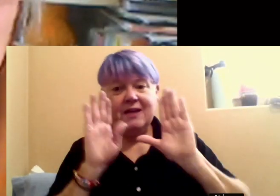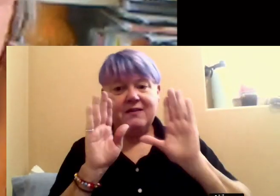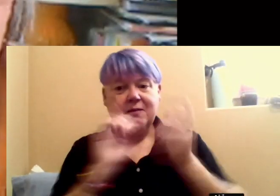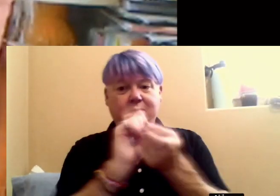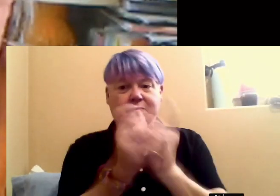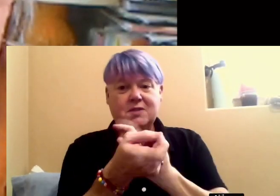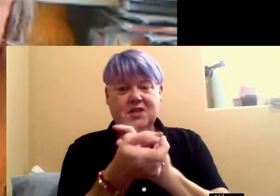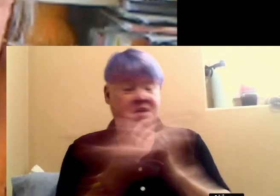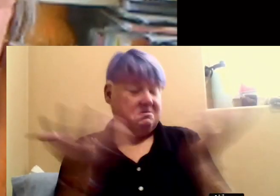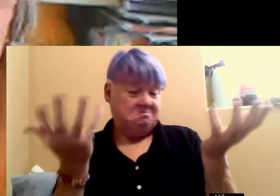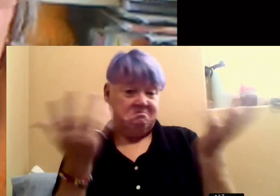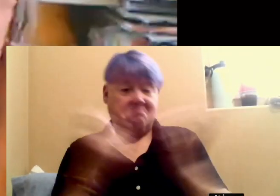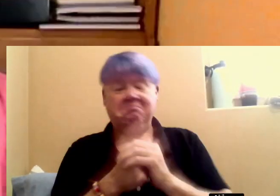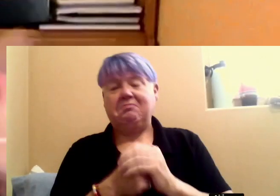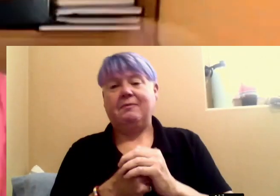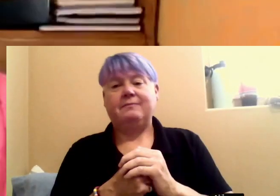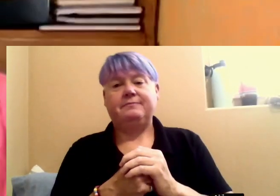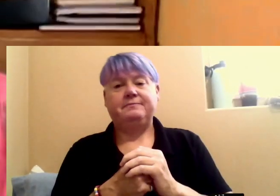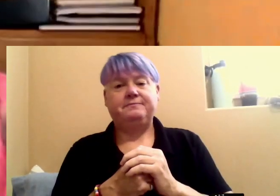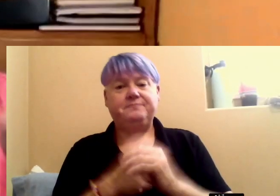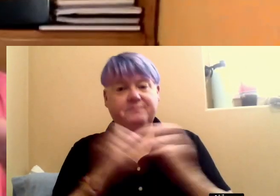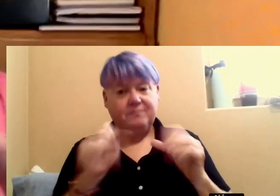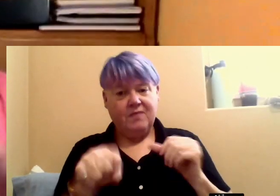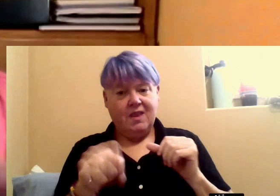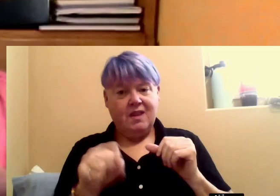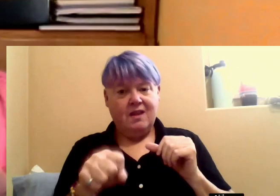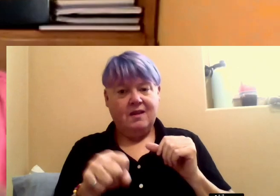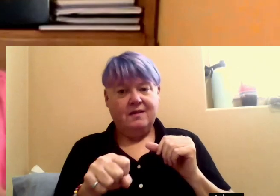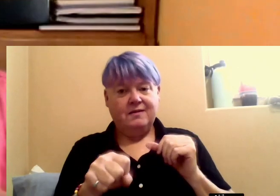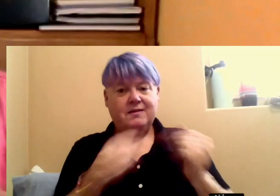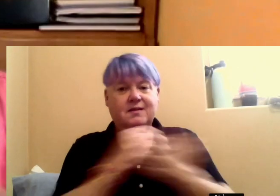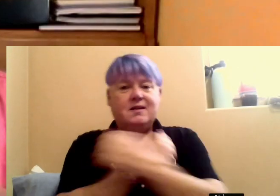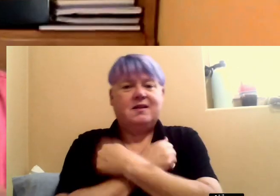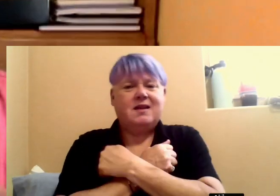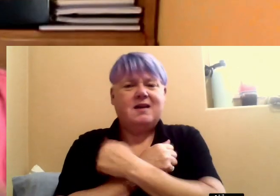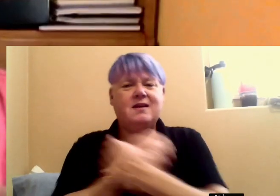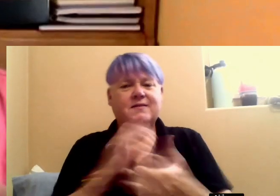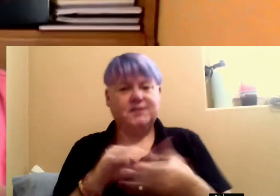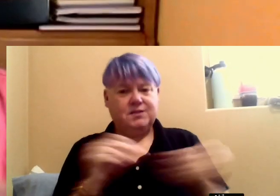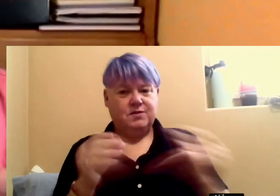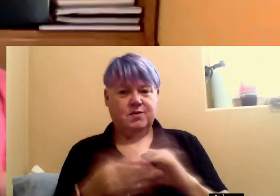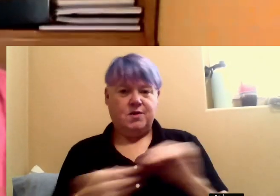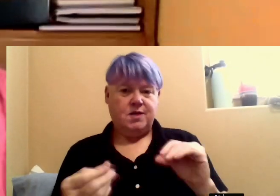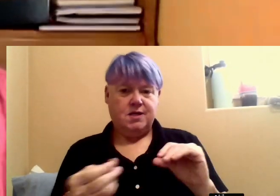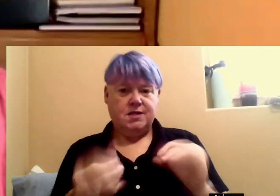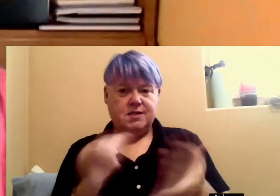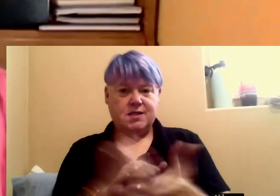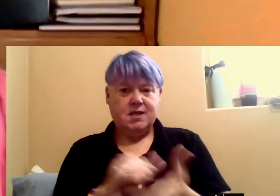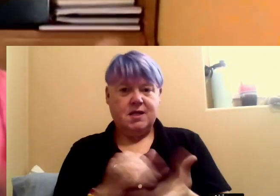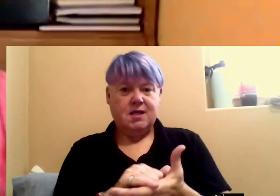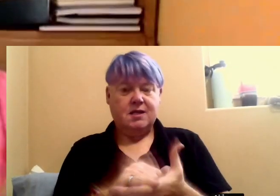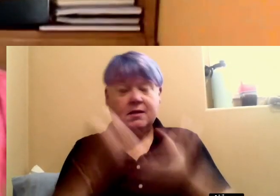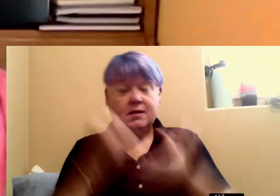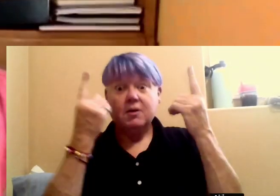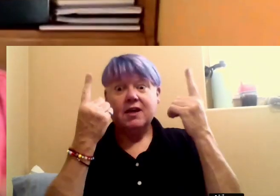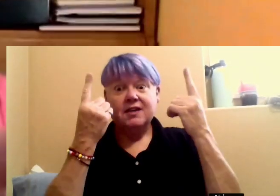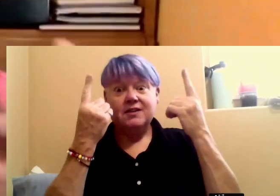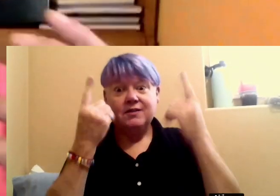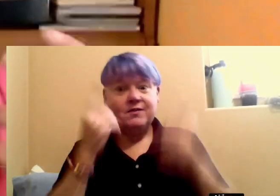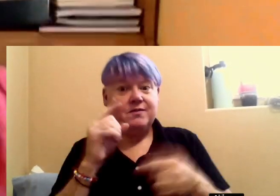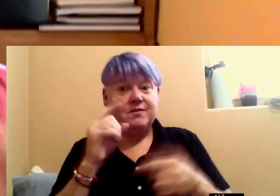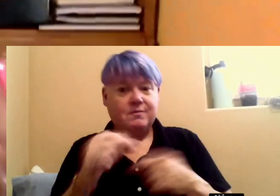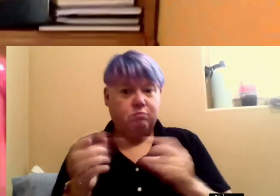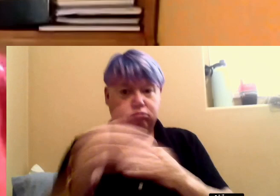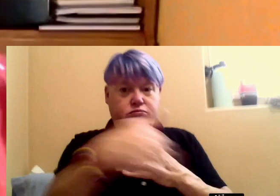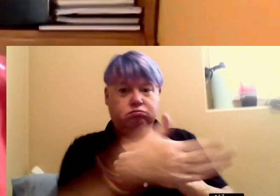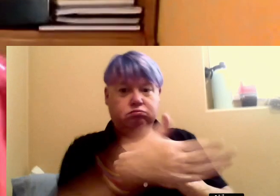agency. Yeah, and then it allows for stories that are really just, you know, they can surprise you. They can go all kinds of directions,